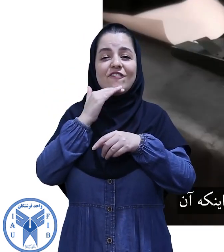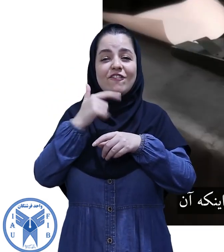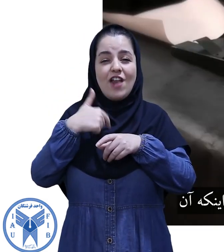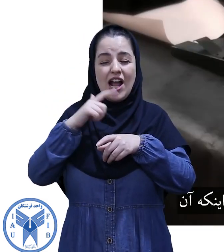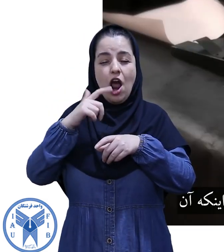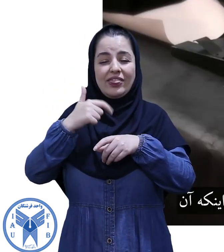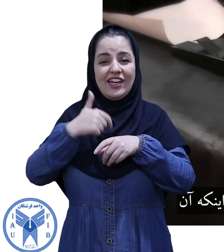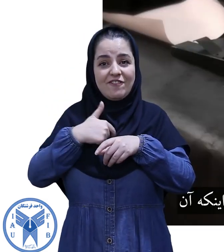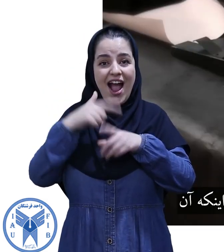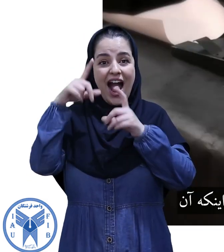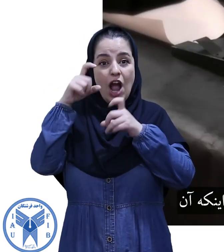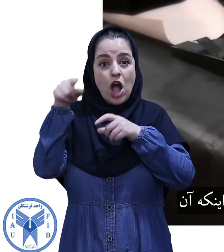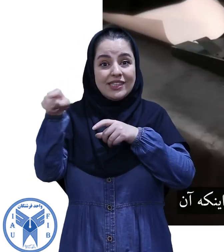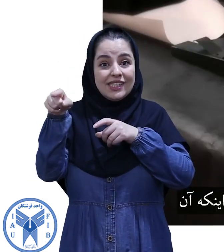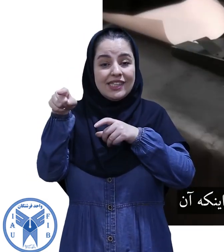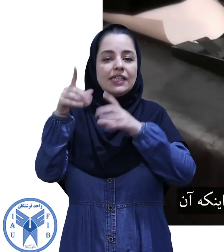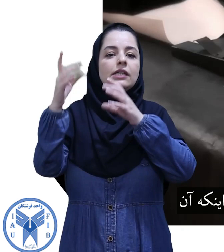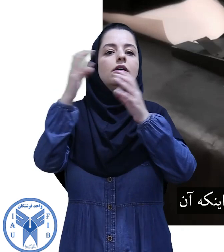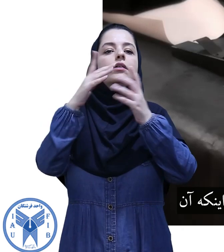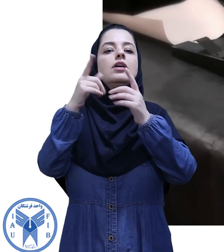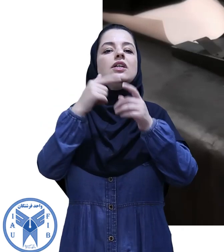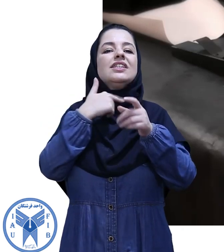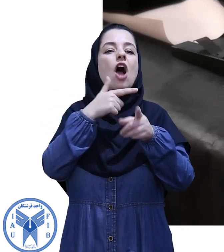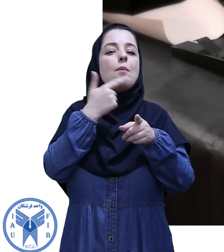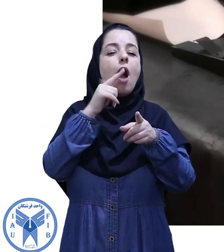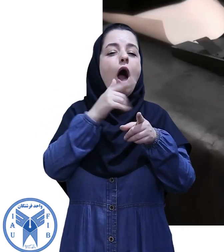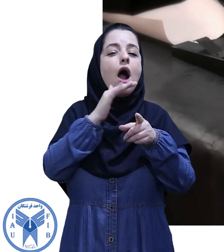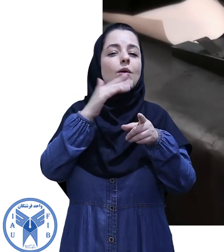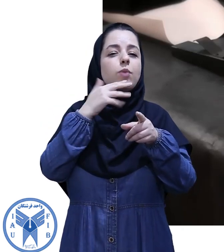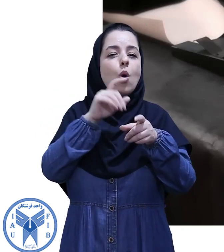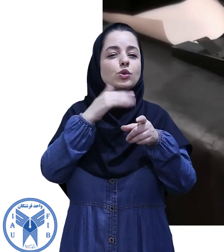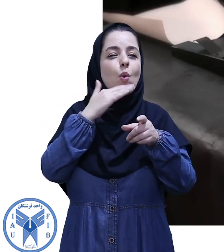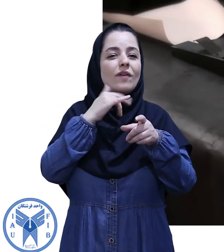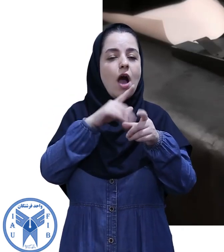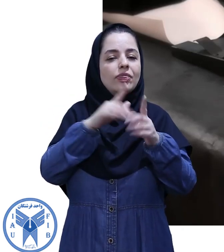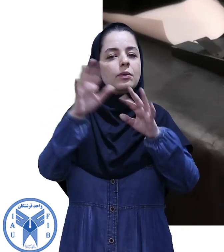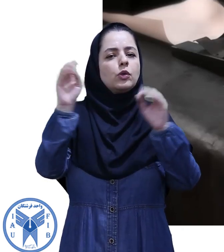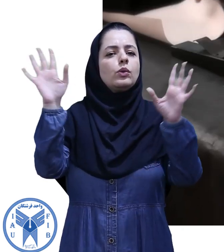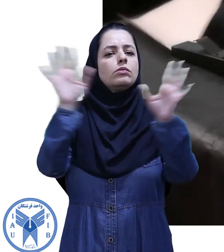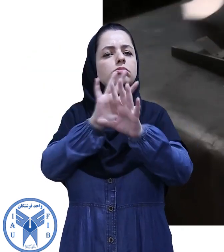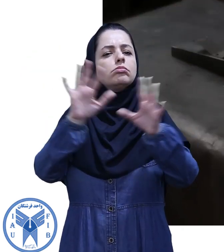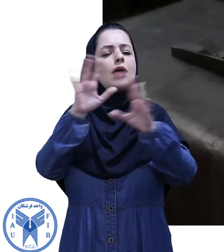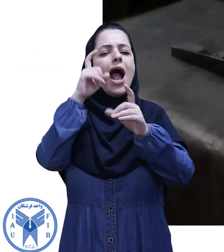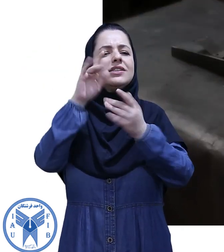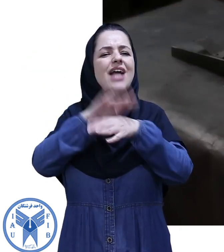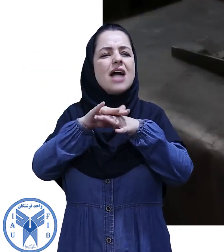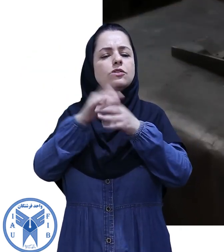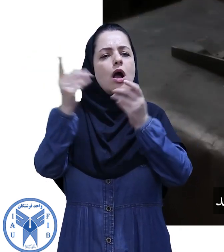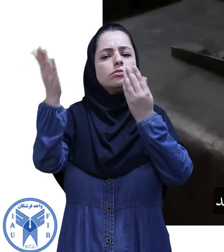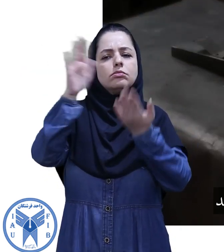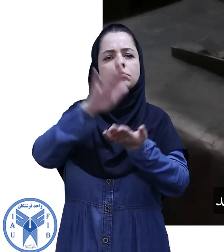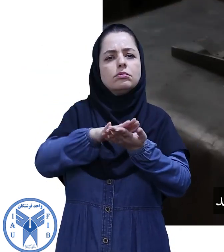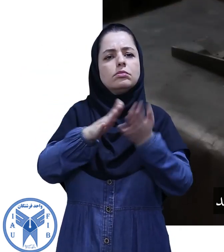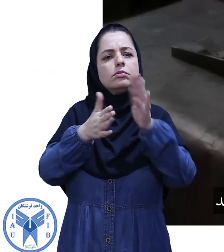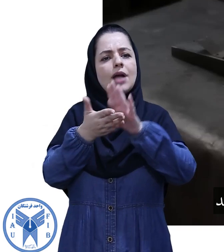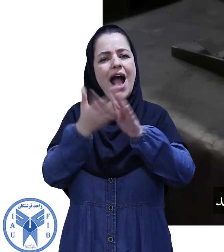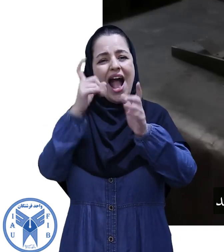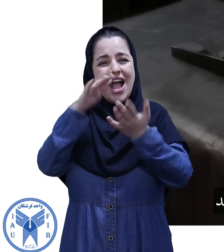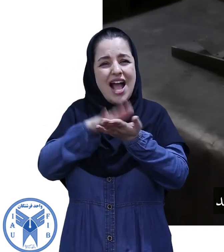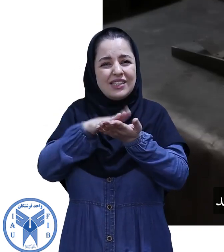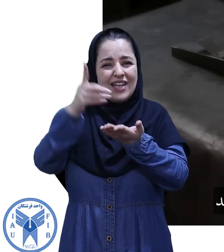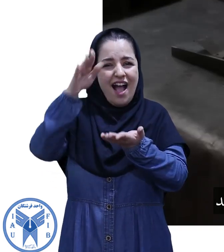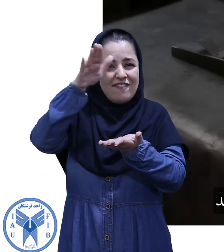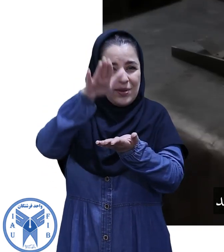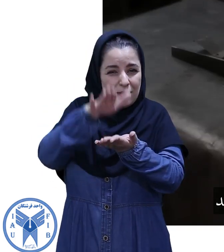then make photographic negatives, and after those negatives are fixed with hypo, he can then place those on top